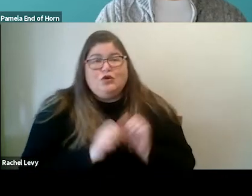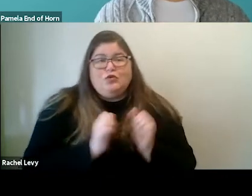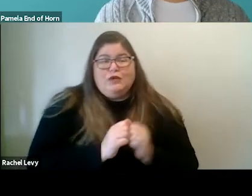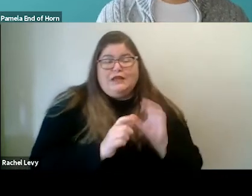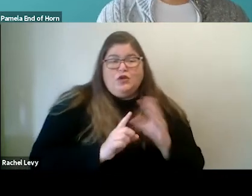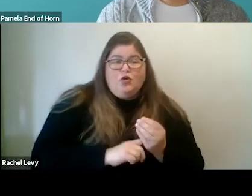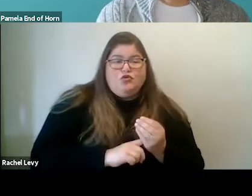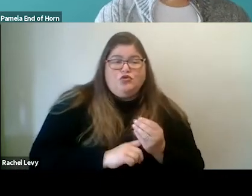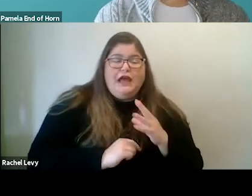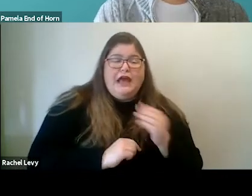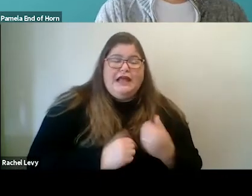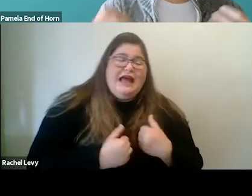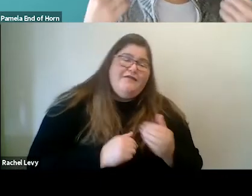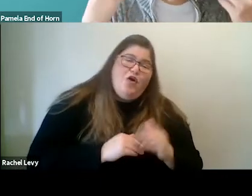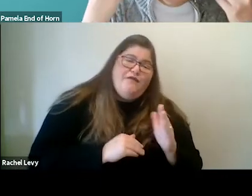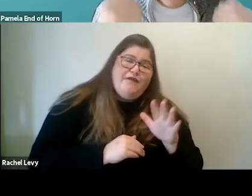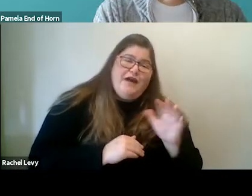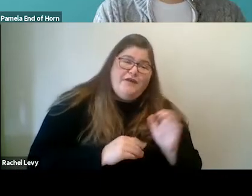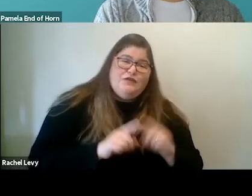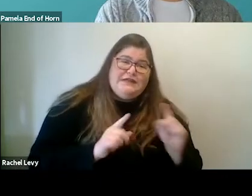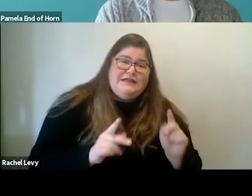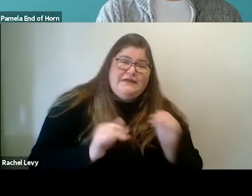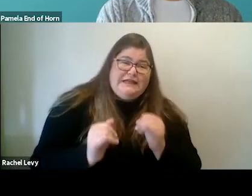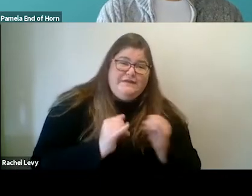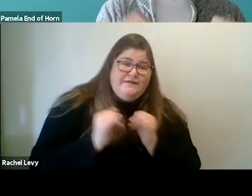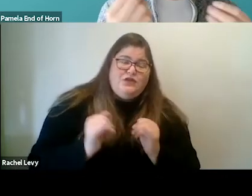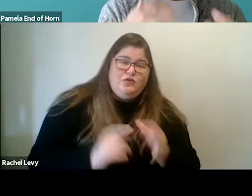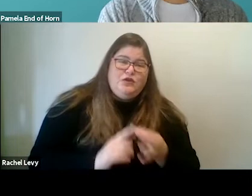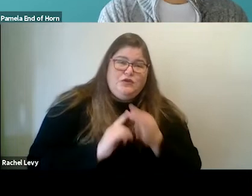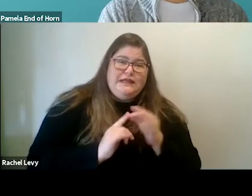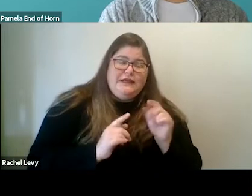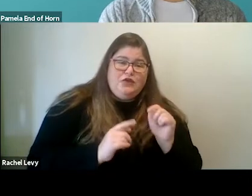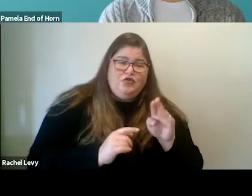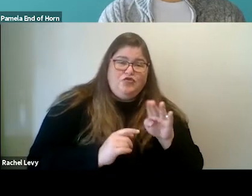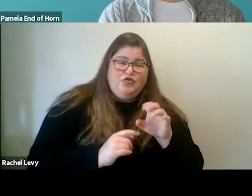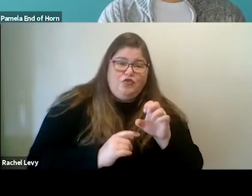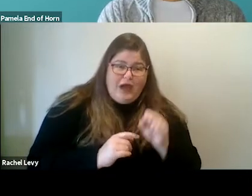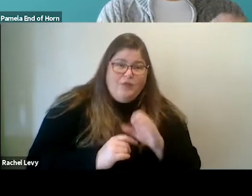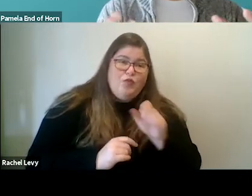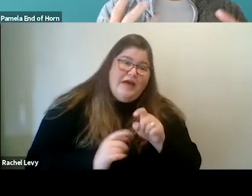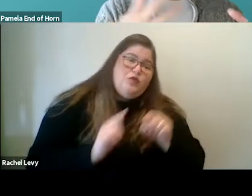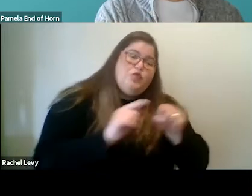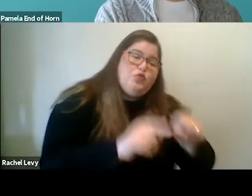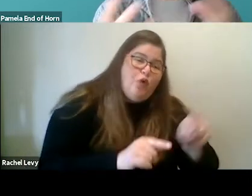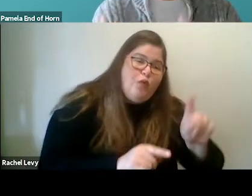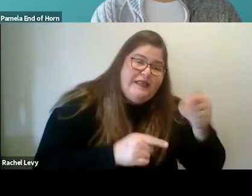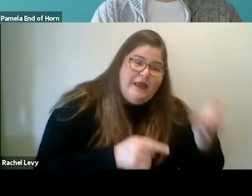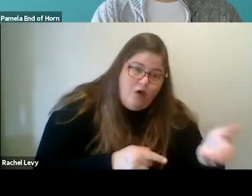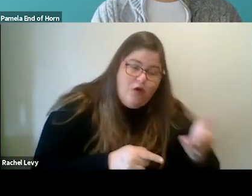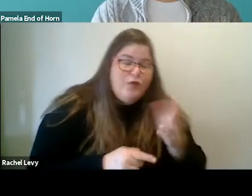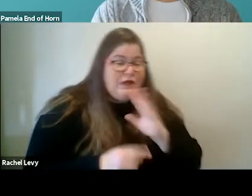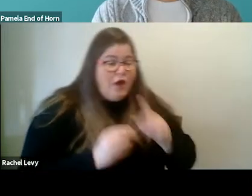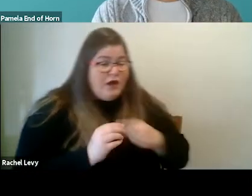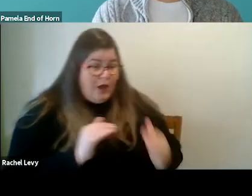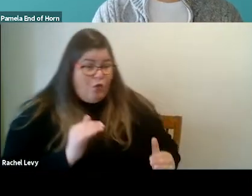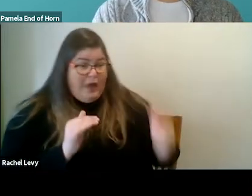and over 500 different individual unique tribes, we have to go where they are. And when we speak about